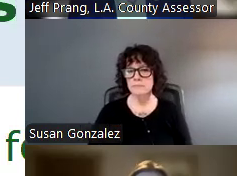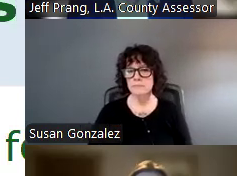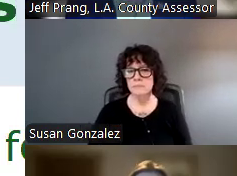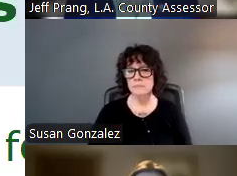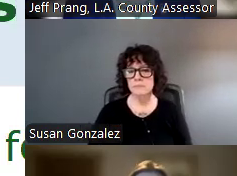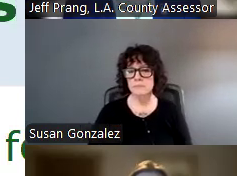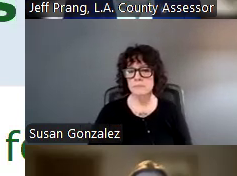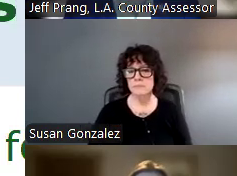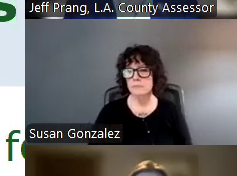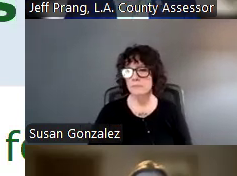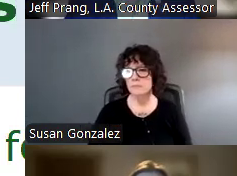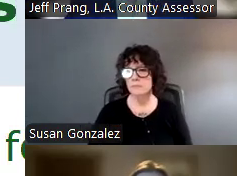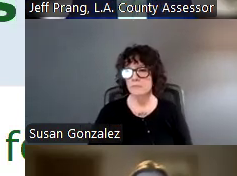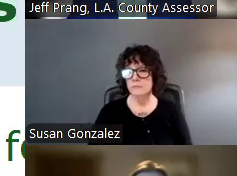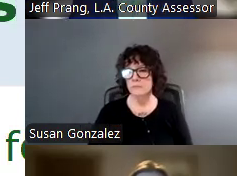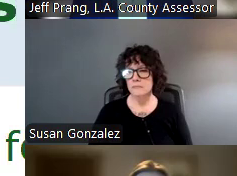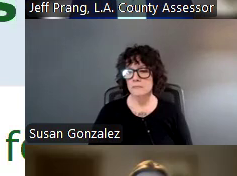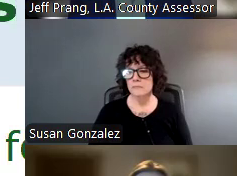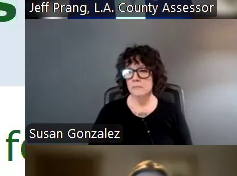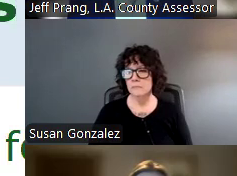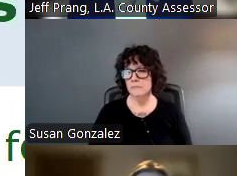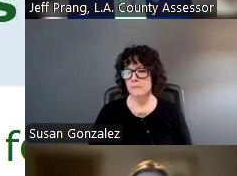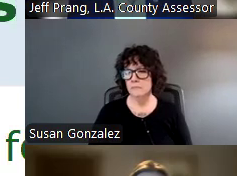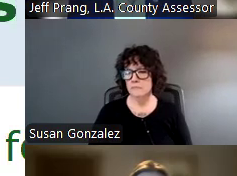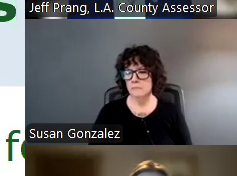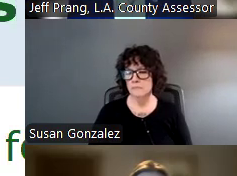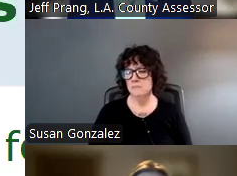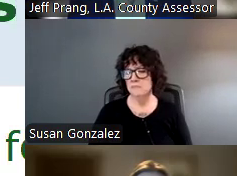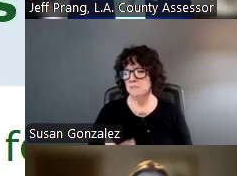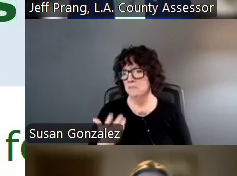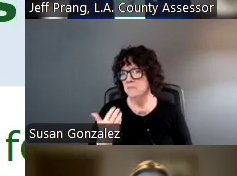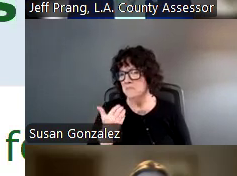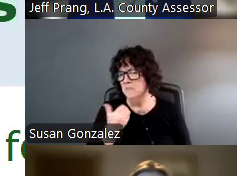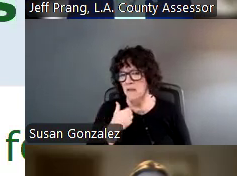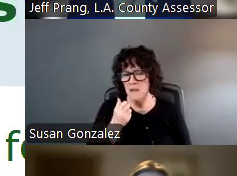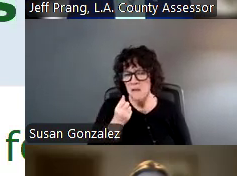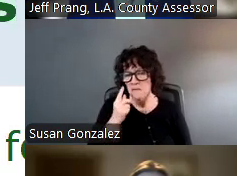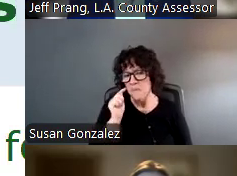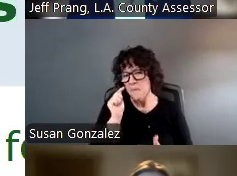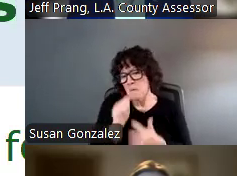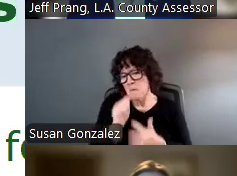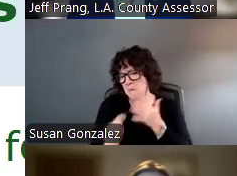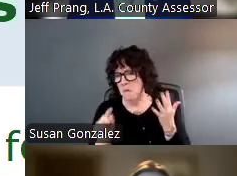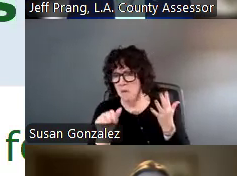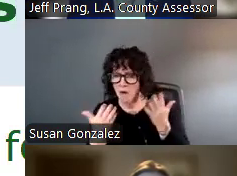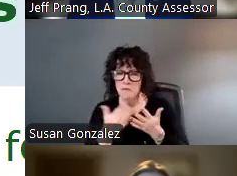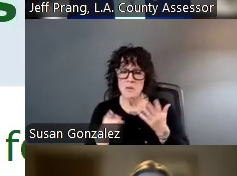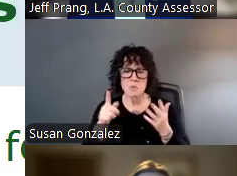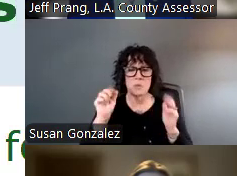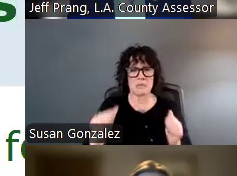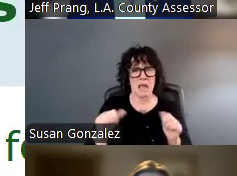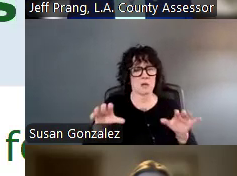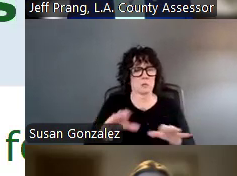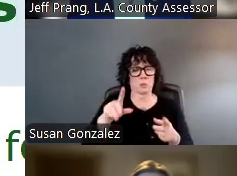There's a few other things you can do to enhance your access to my office. You can sign